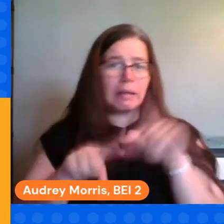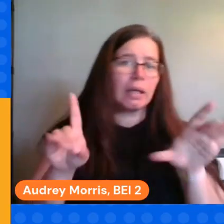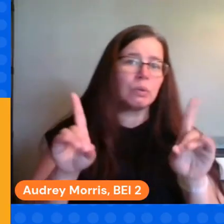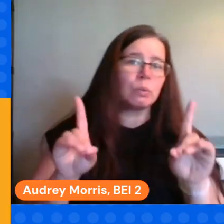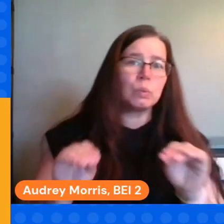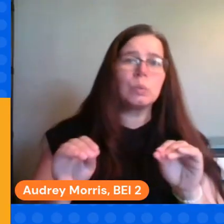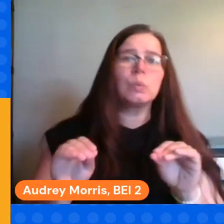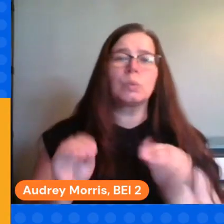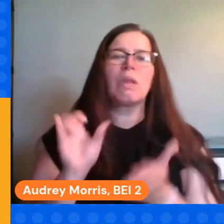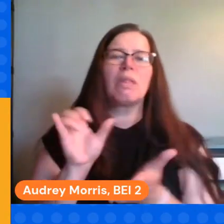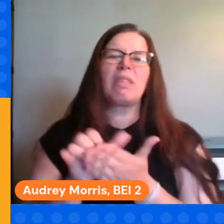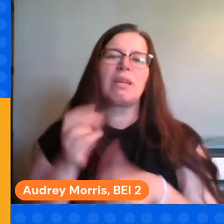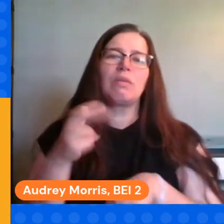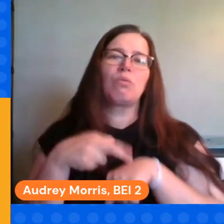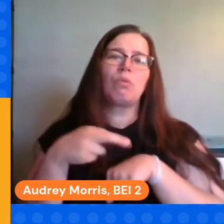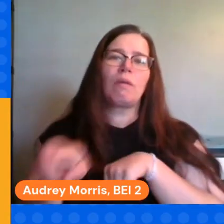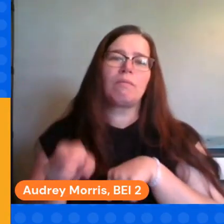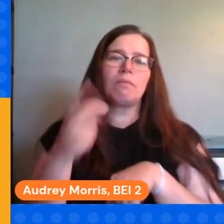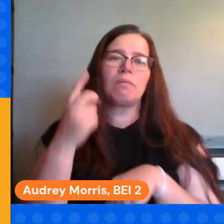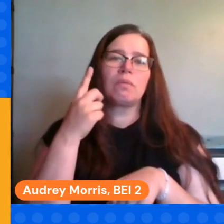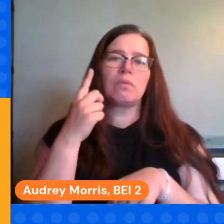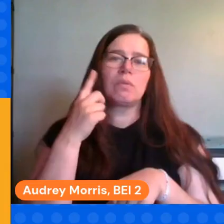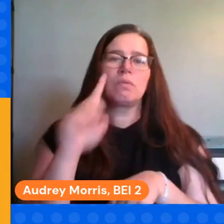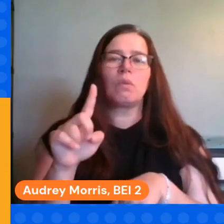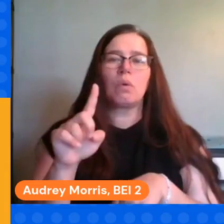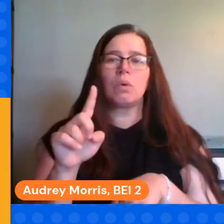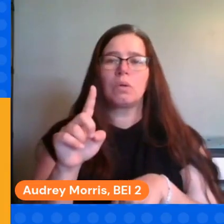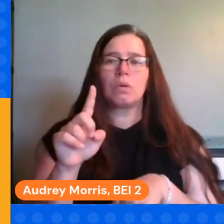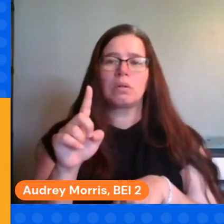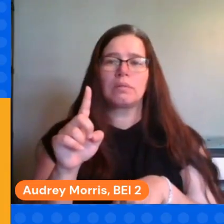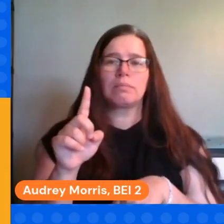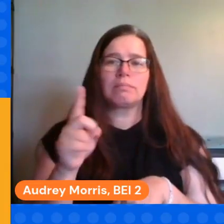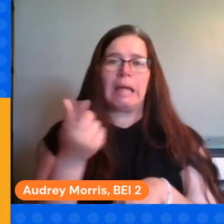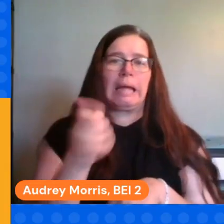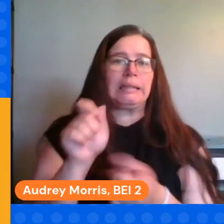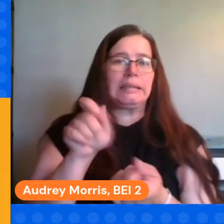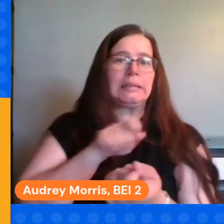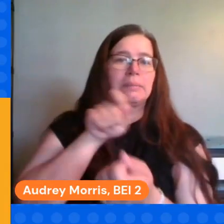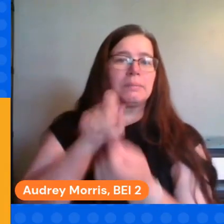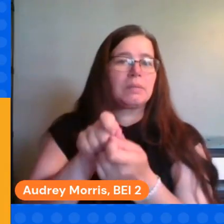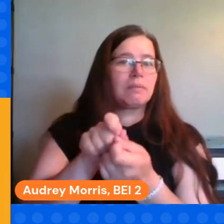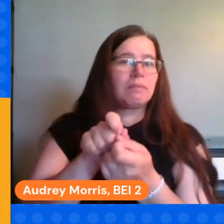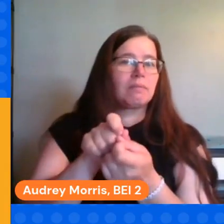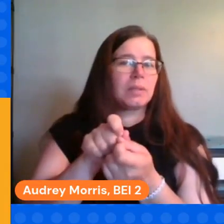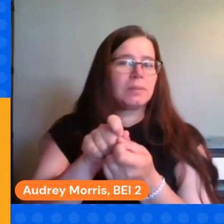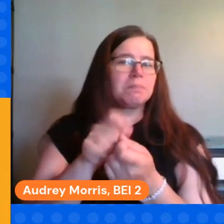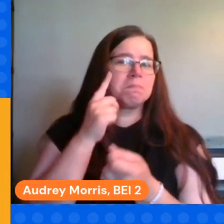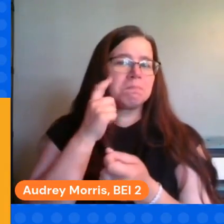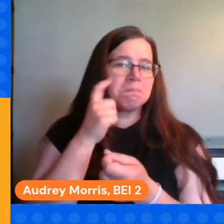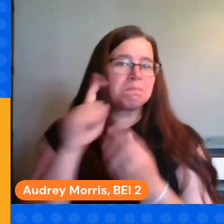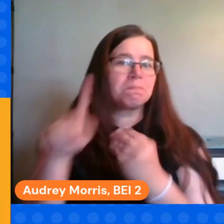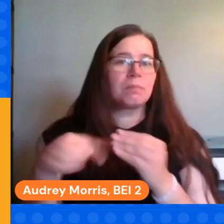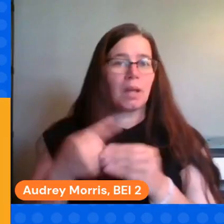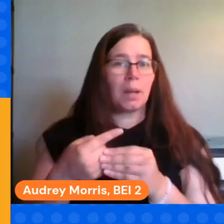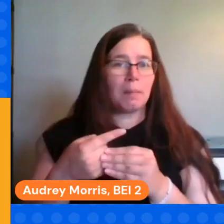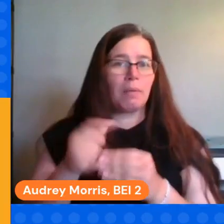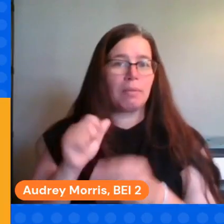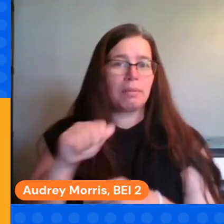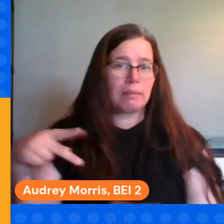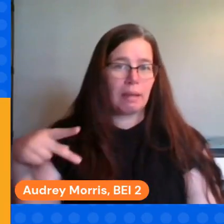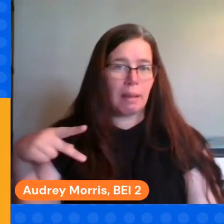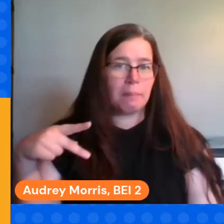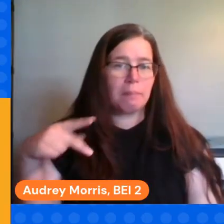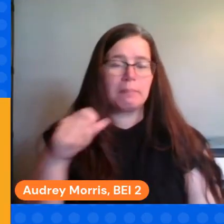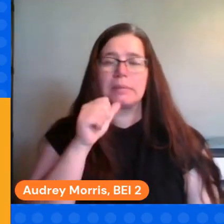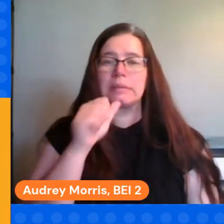a reference, a guide to go to whenever you have a specific doubt about the app itself, right? It's not like an